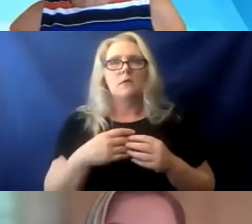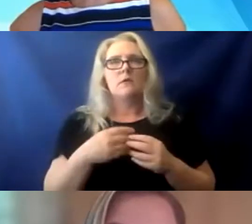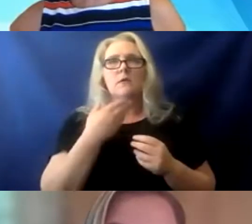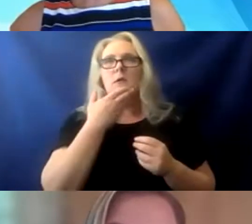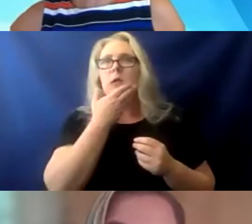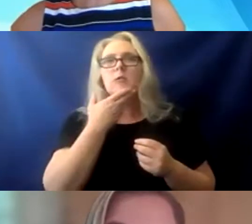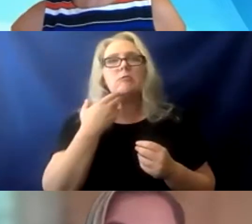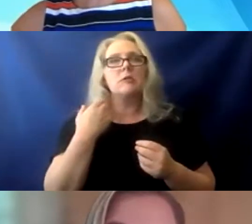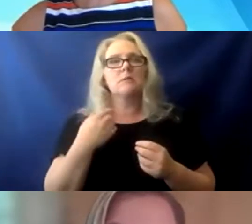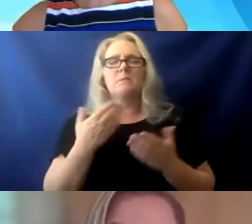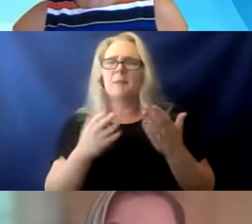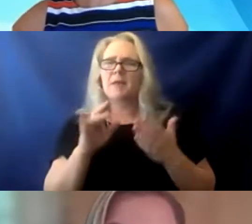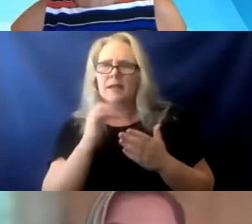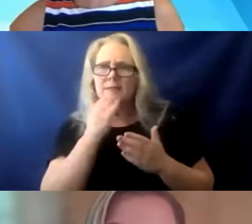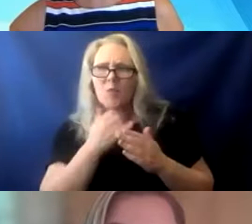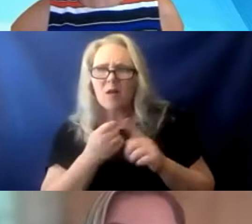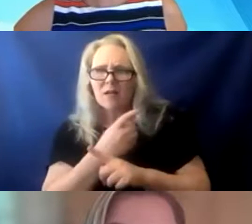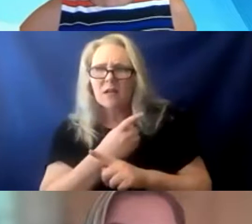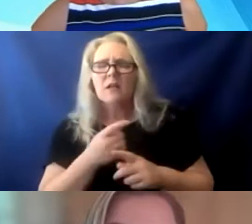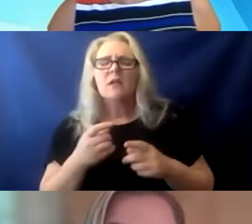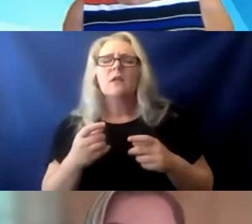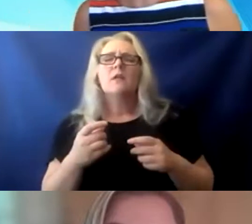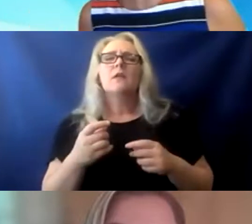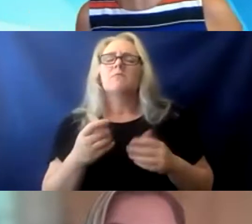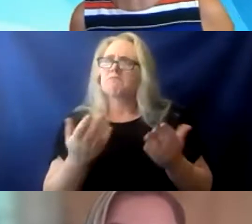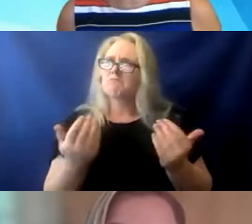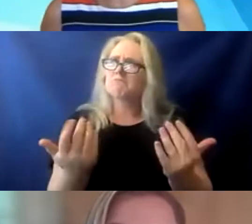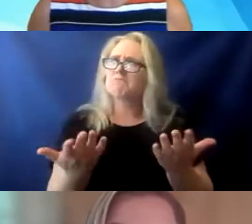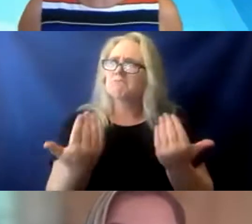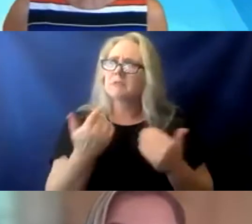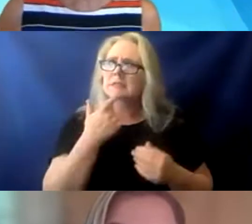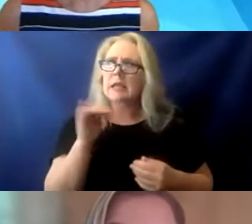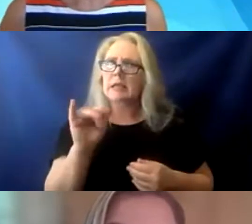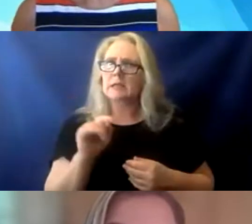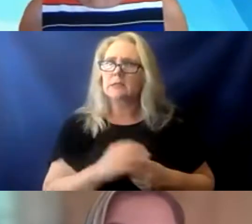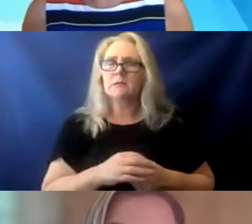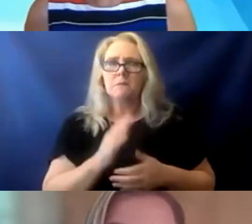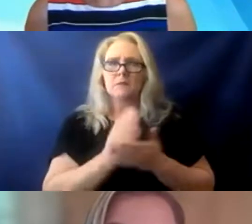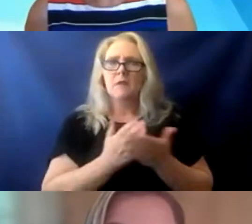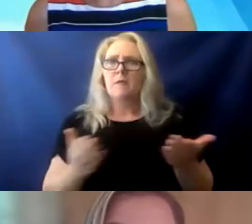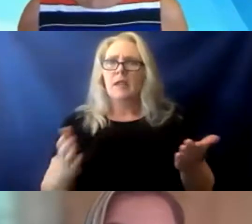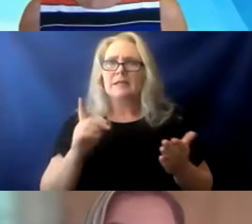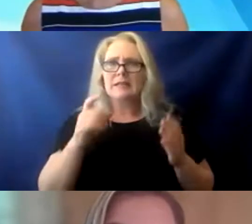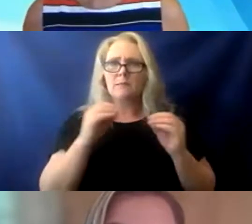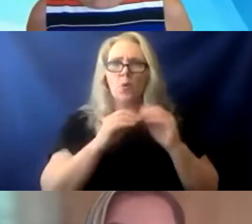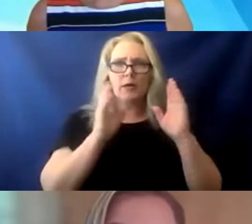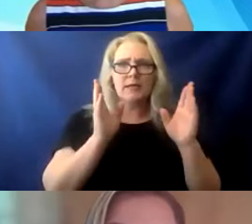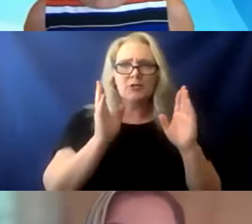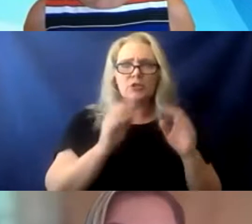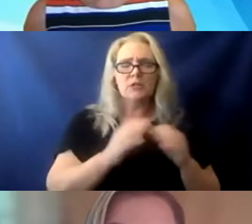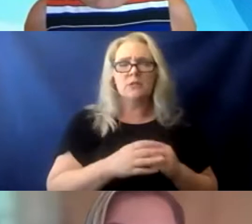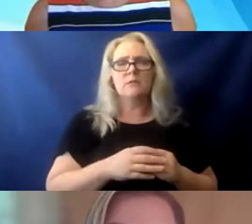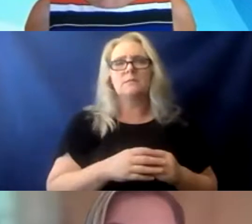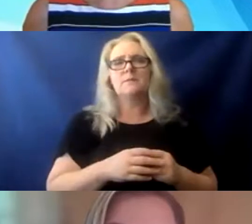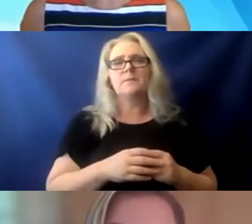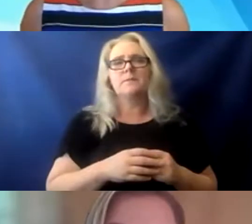here's a minute to make sure it gets said. We've heard a lot of things that need more attention or more or attention next, but